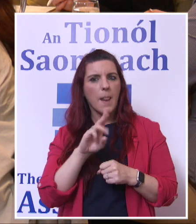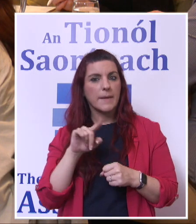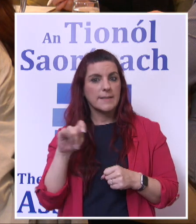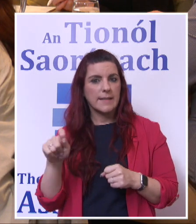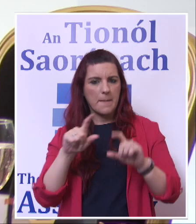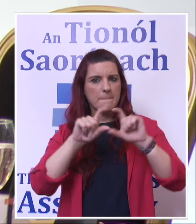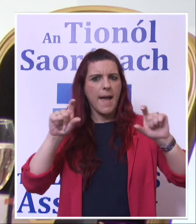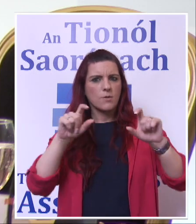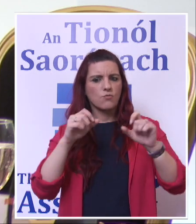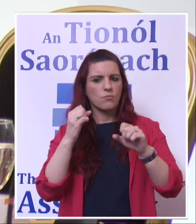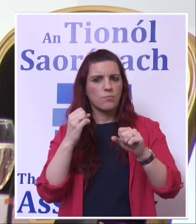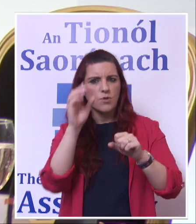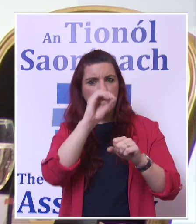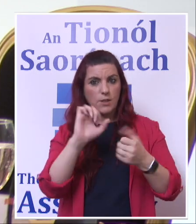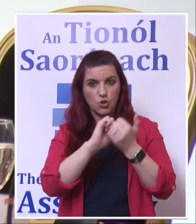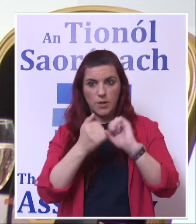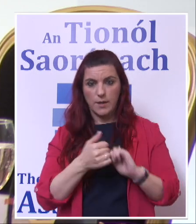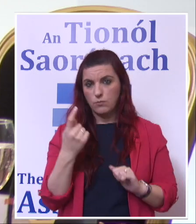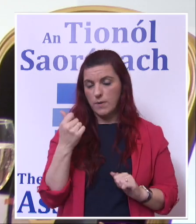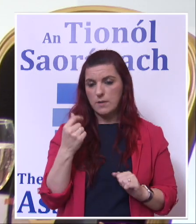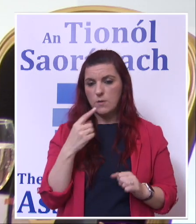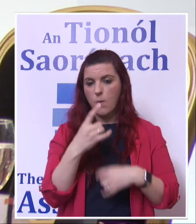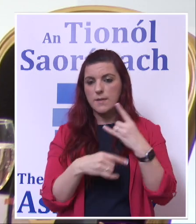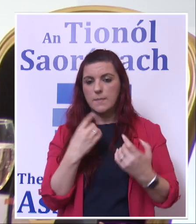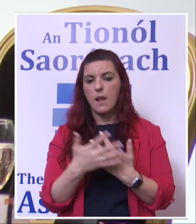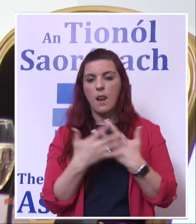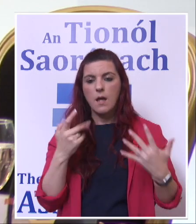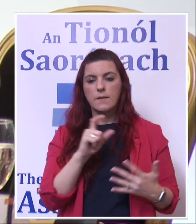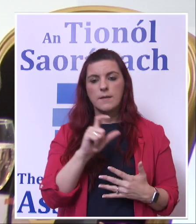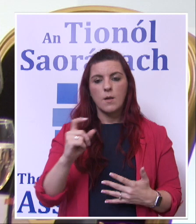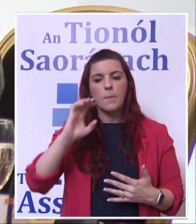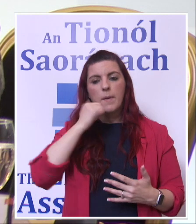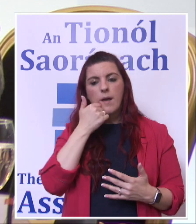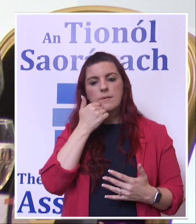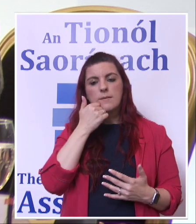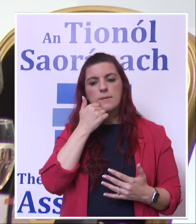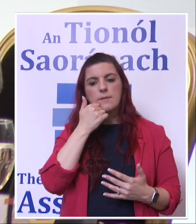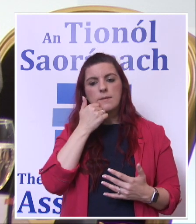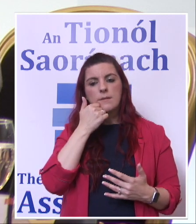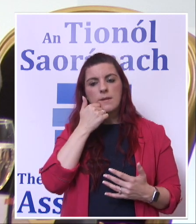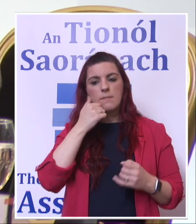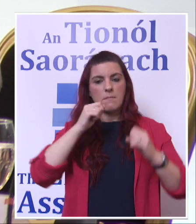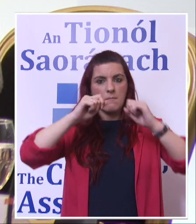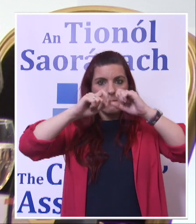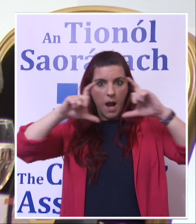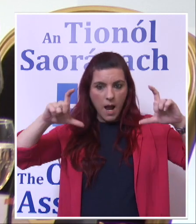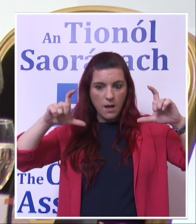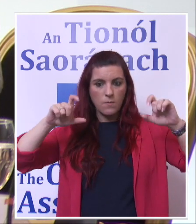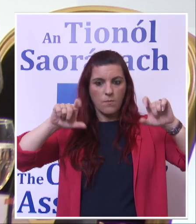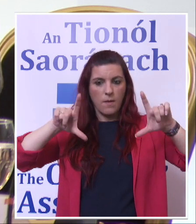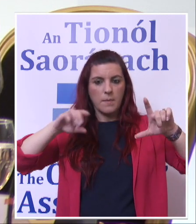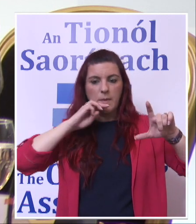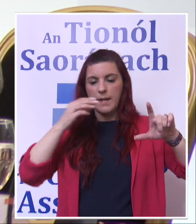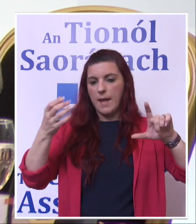recently. What is happening in a lot of councils is because the bans have been widened, their income